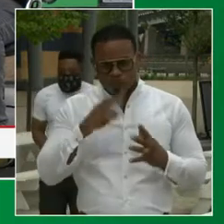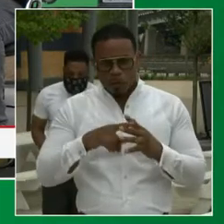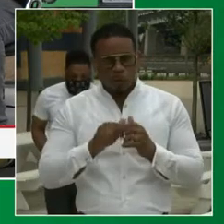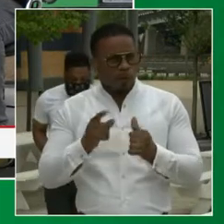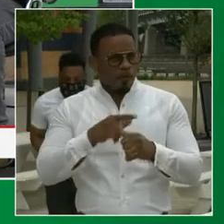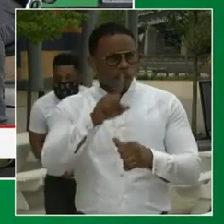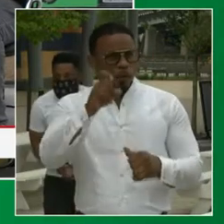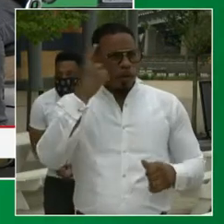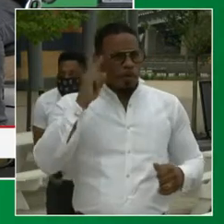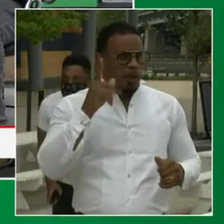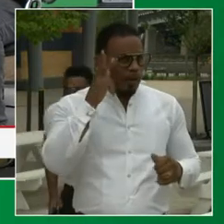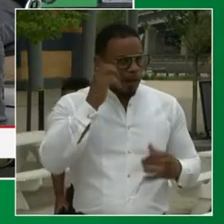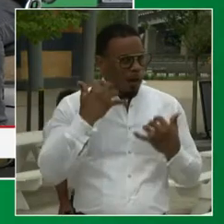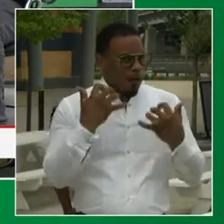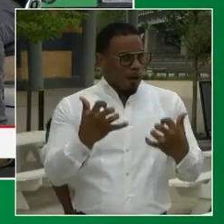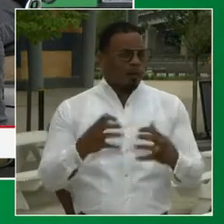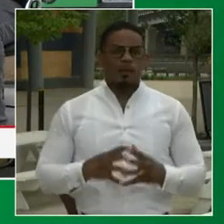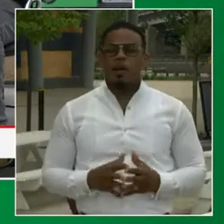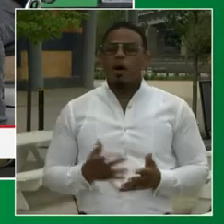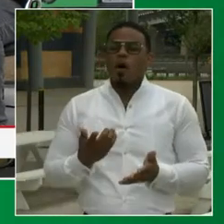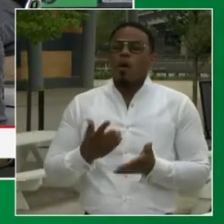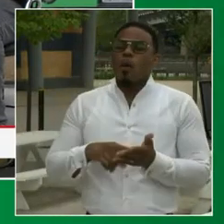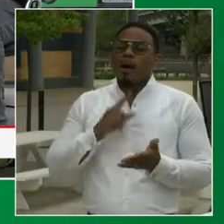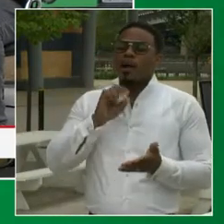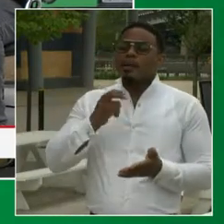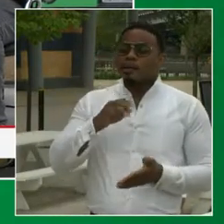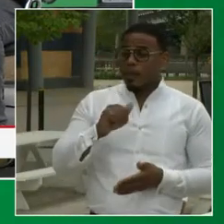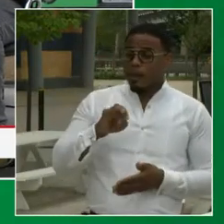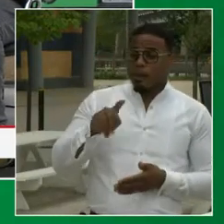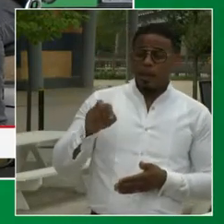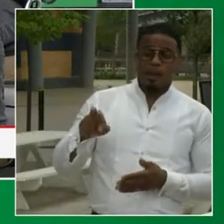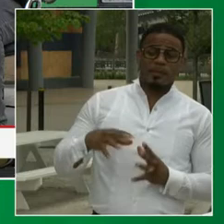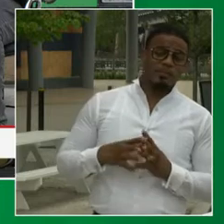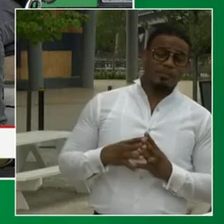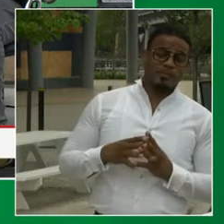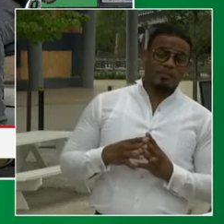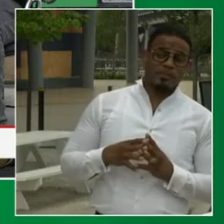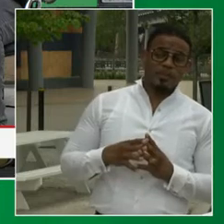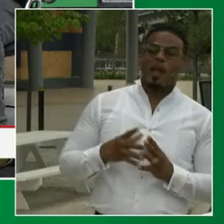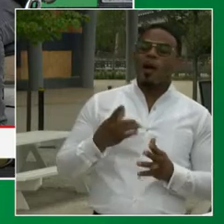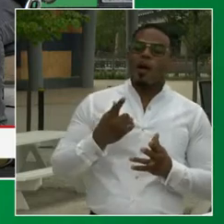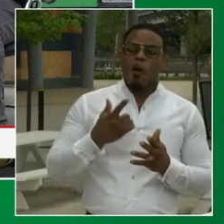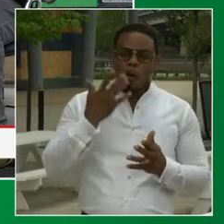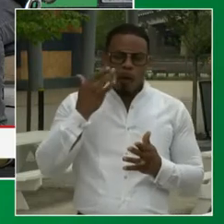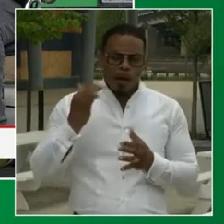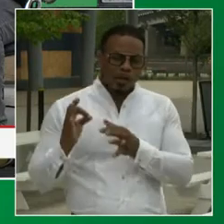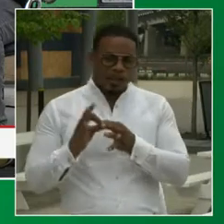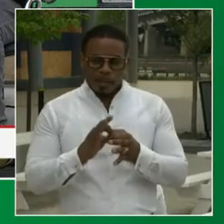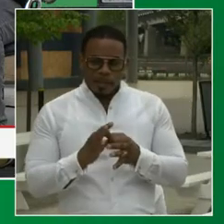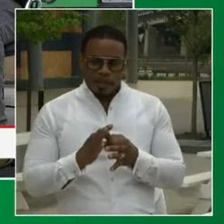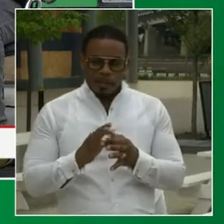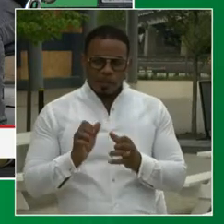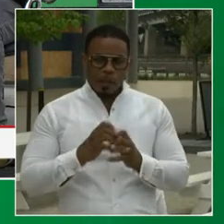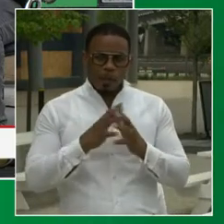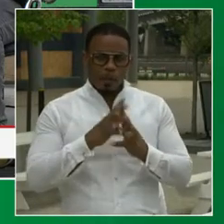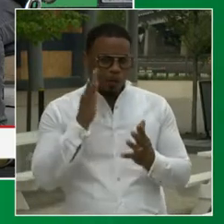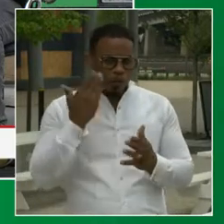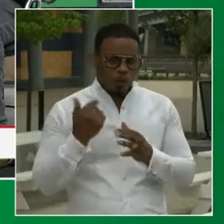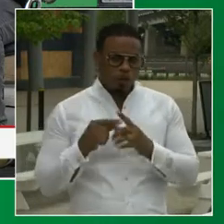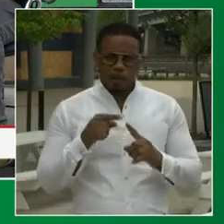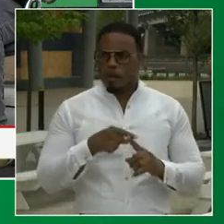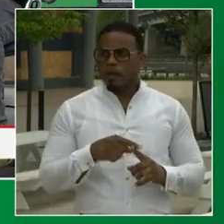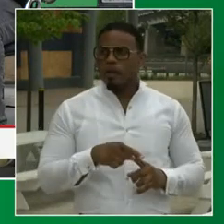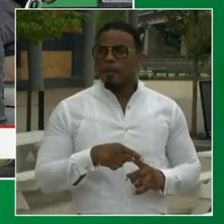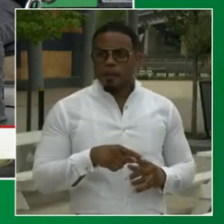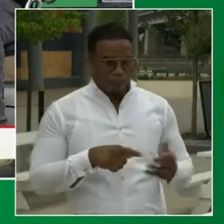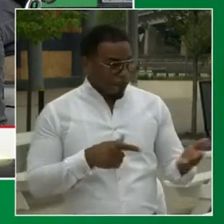first question for our listening audience. What is shea butter? And why did you connect your entrepreneurial journey to it? Yeah,